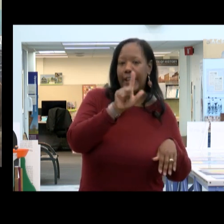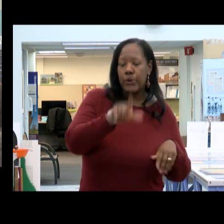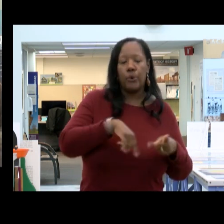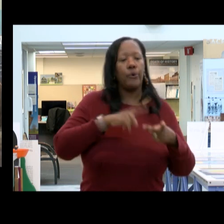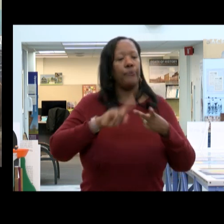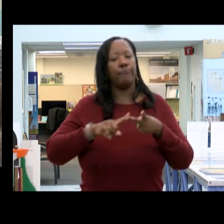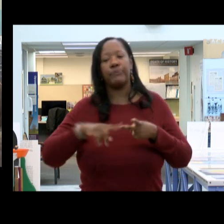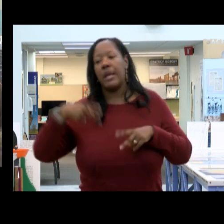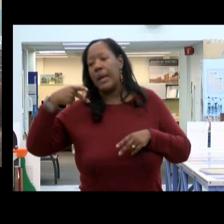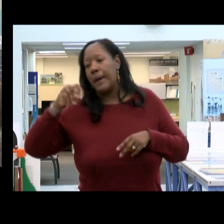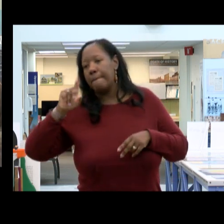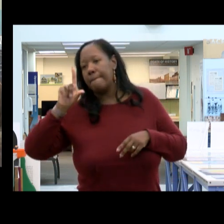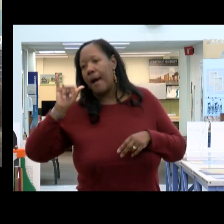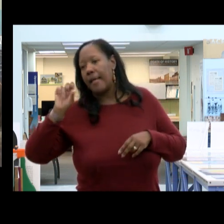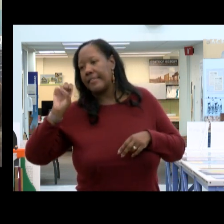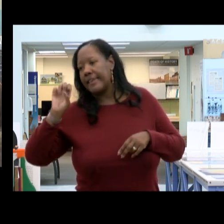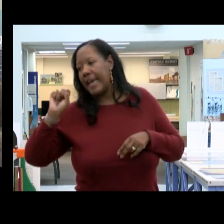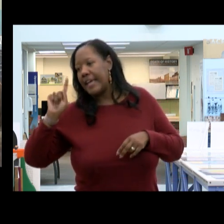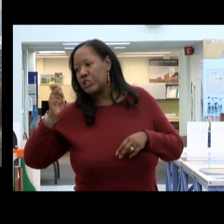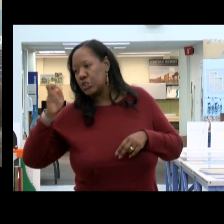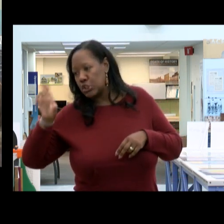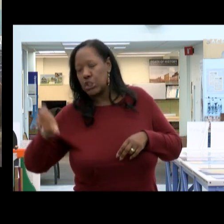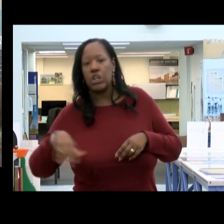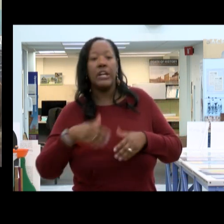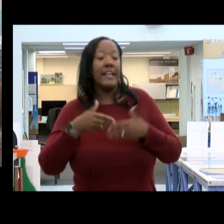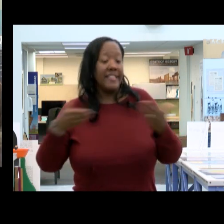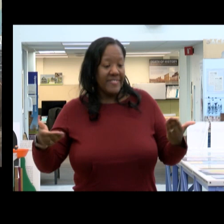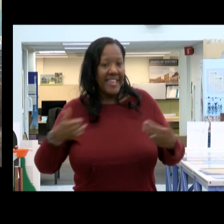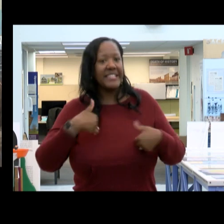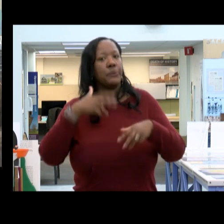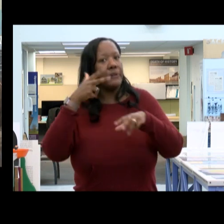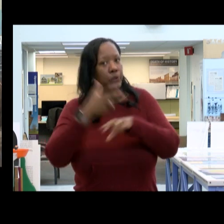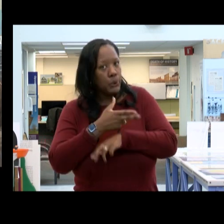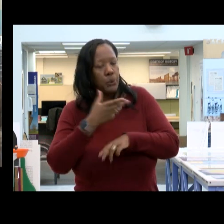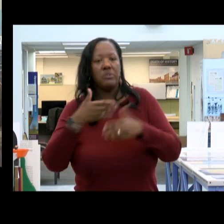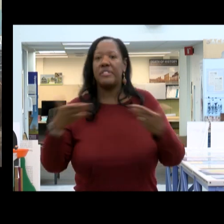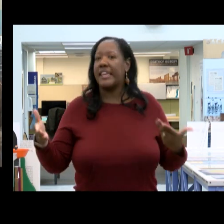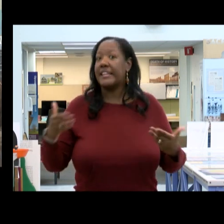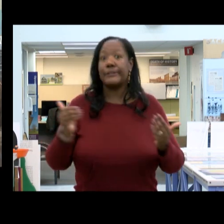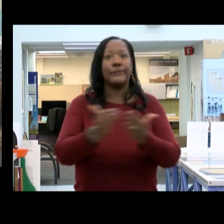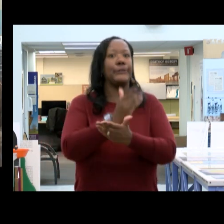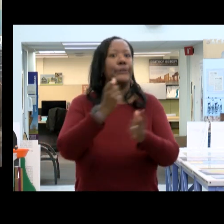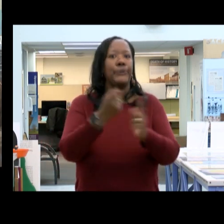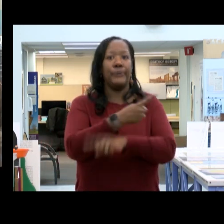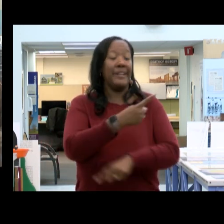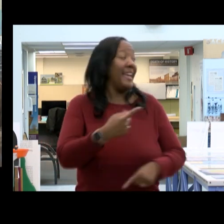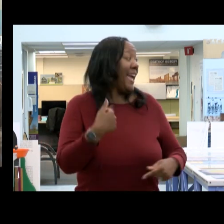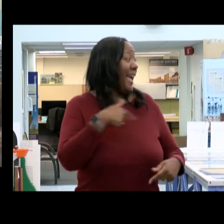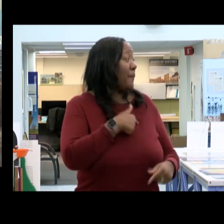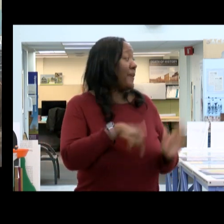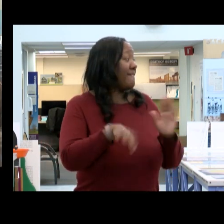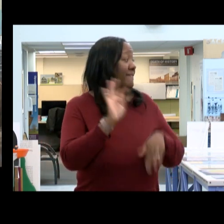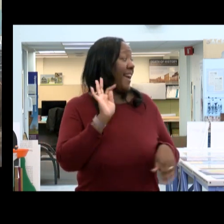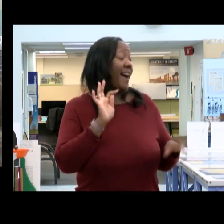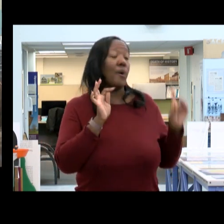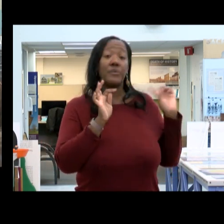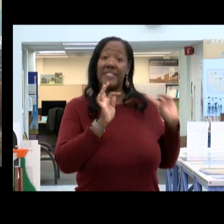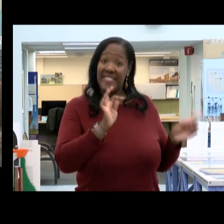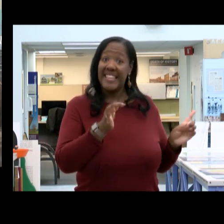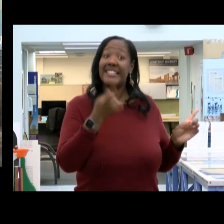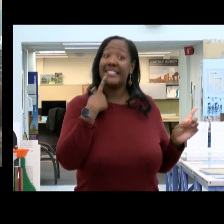had used in the past and things we hadn't used, as well as this product. And this worked really well. It actually passed the